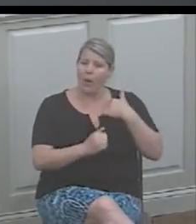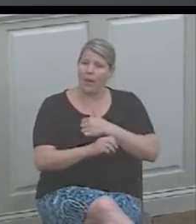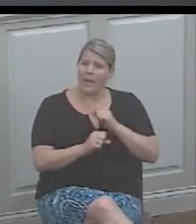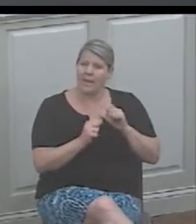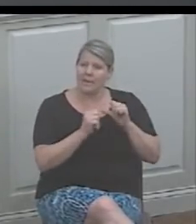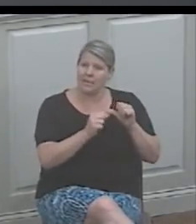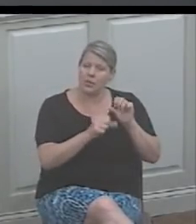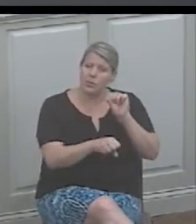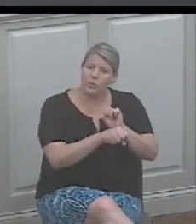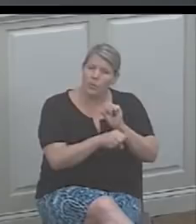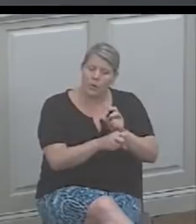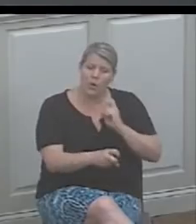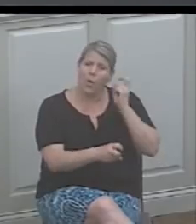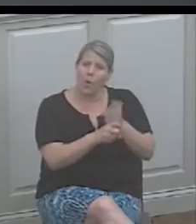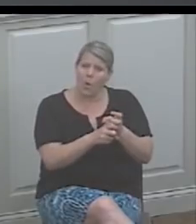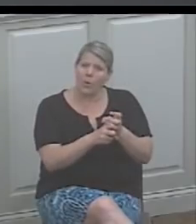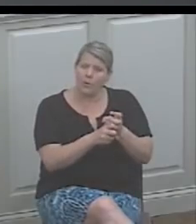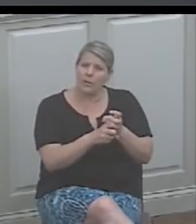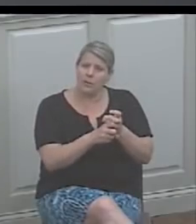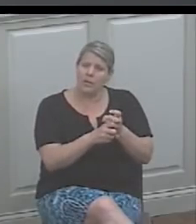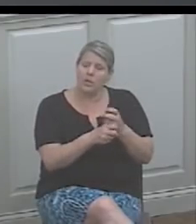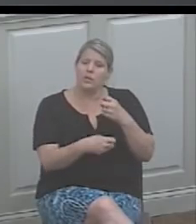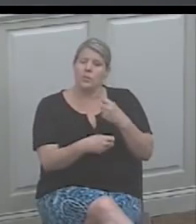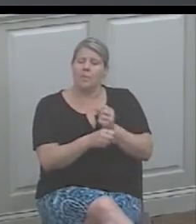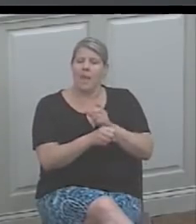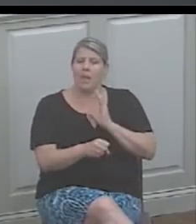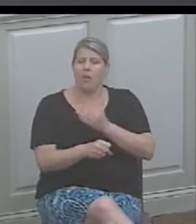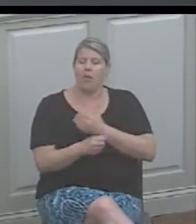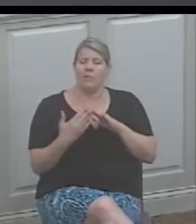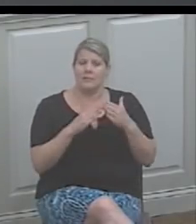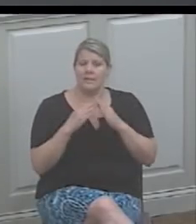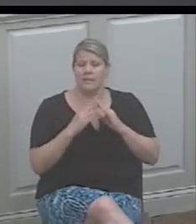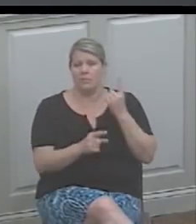to position this city for the future.